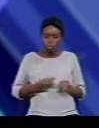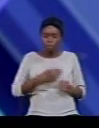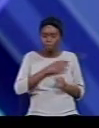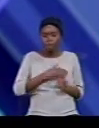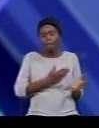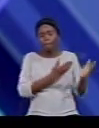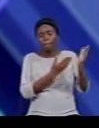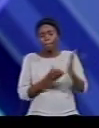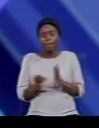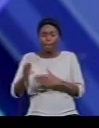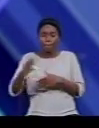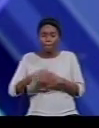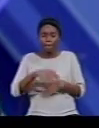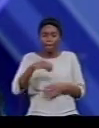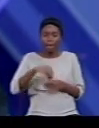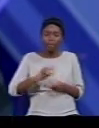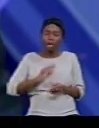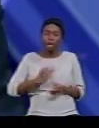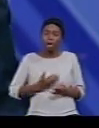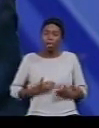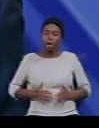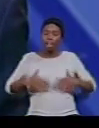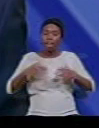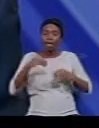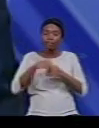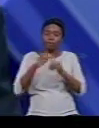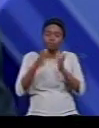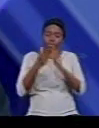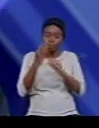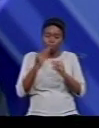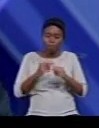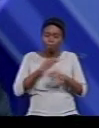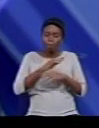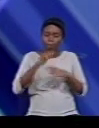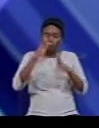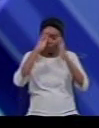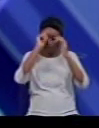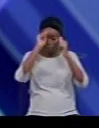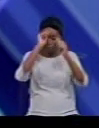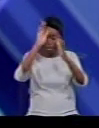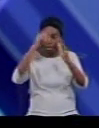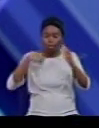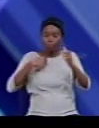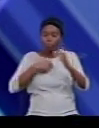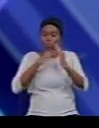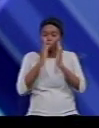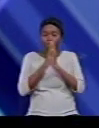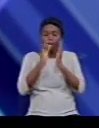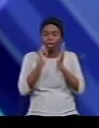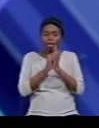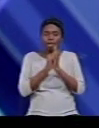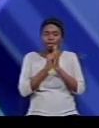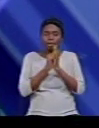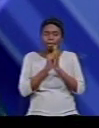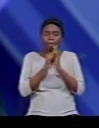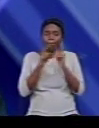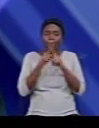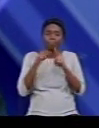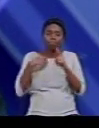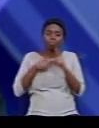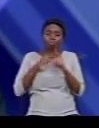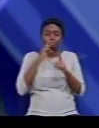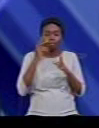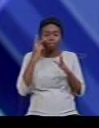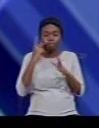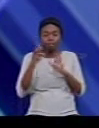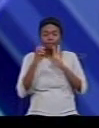them back in our lives in Jesus' name. Oh, Lord, we pray that as I've seen example in our